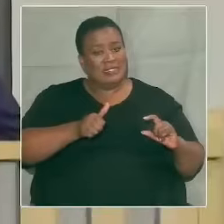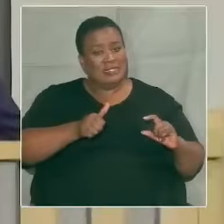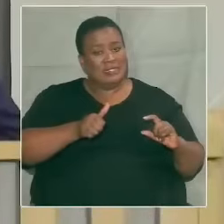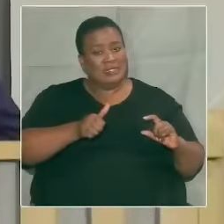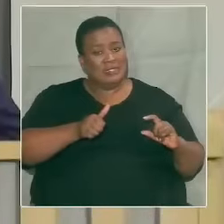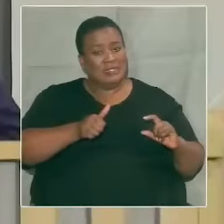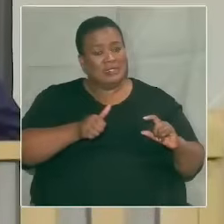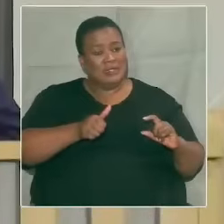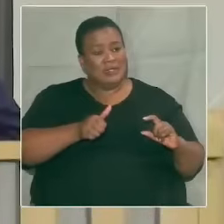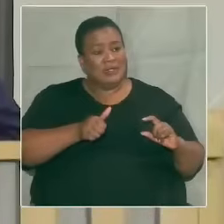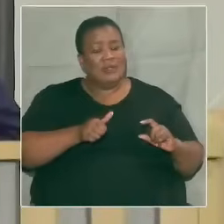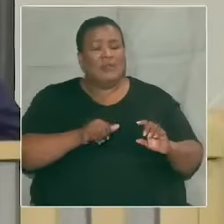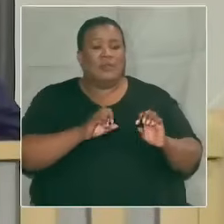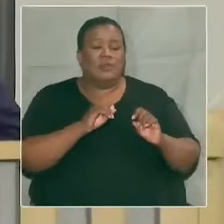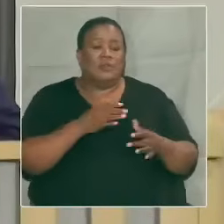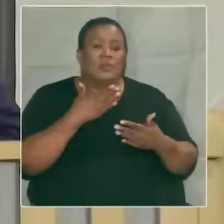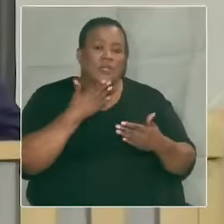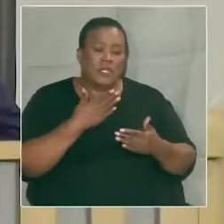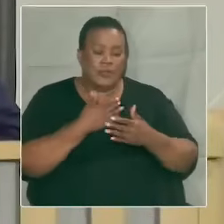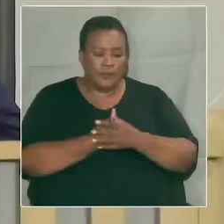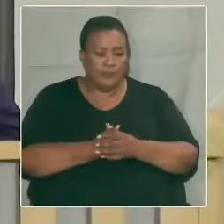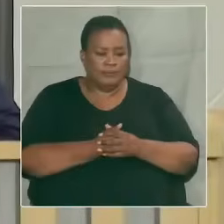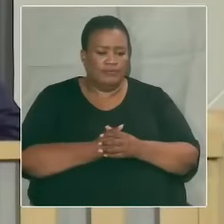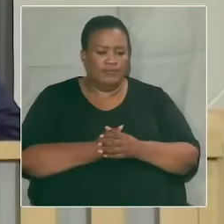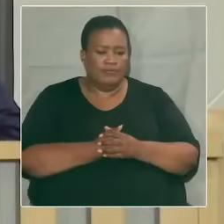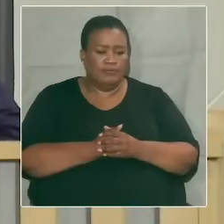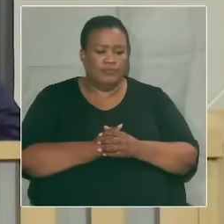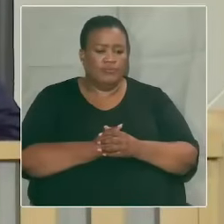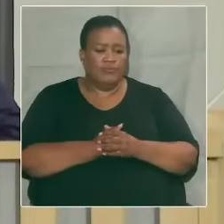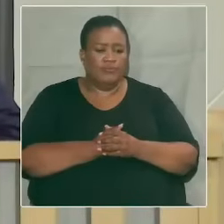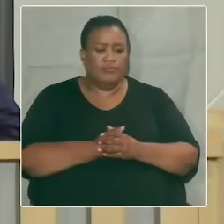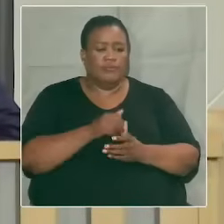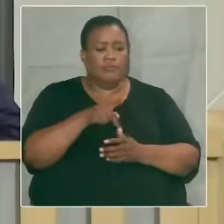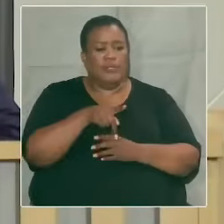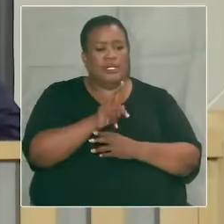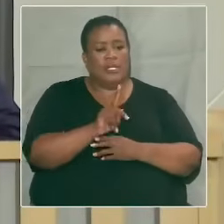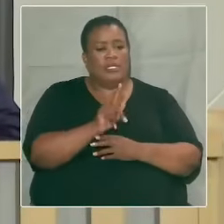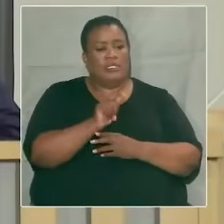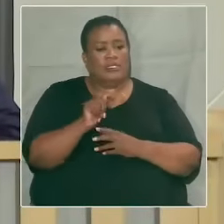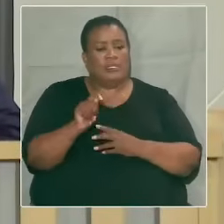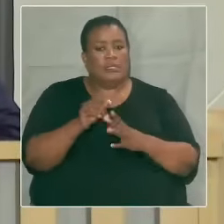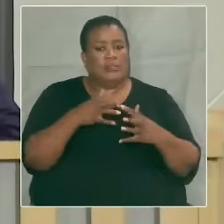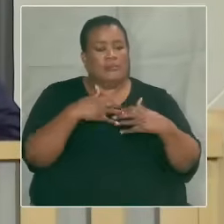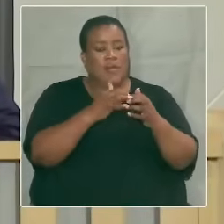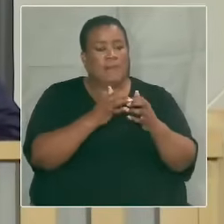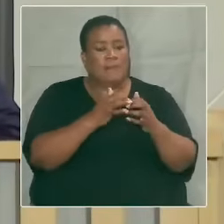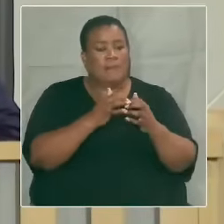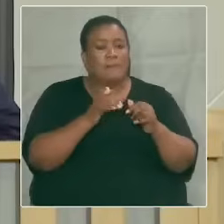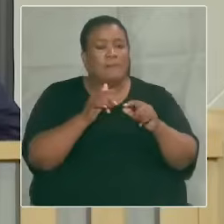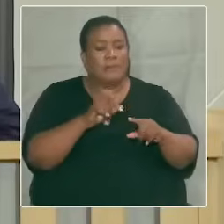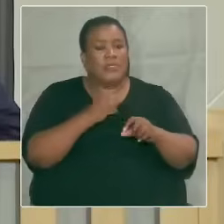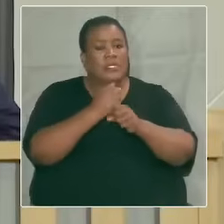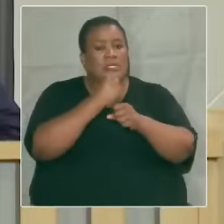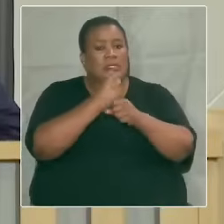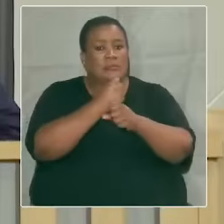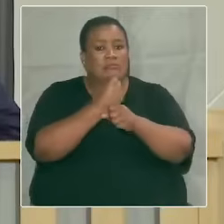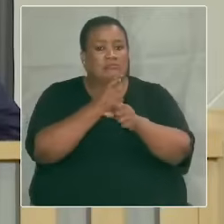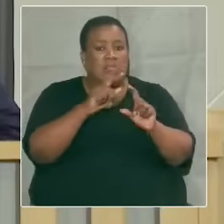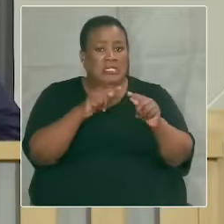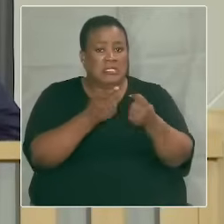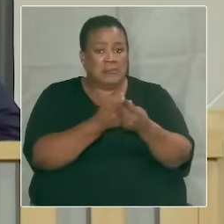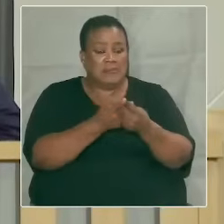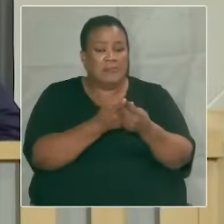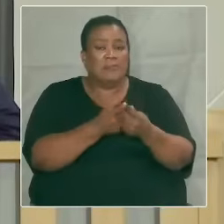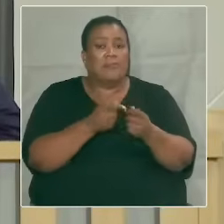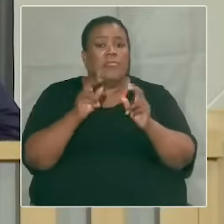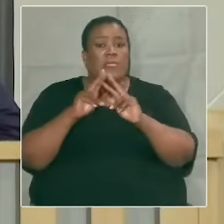Thanks, Commissioners. Since the PKTT was established as a task team, the National Commissioner